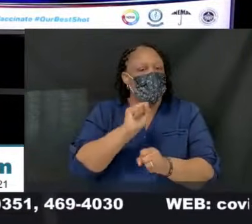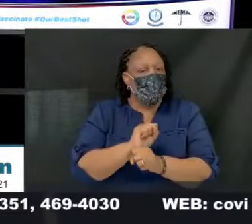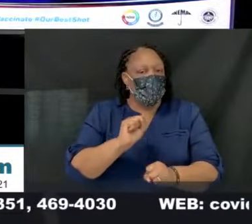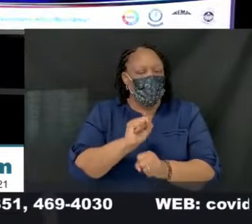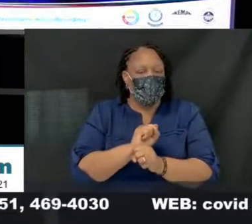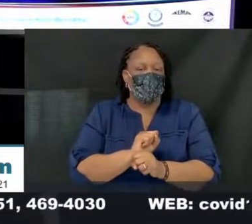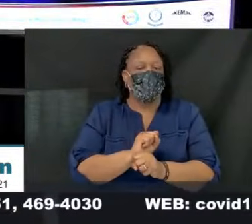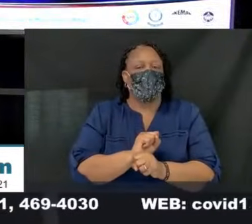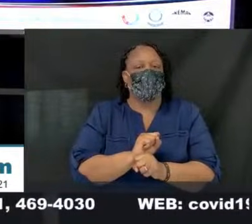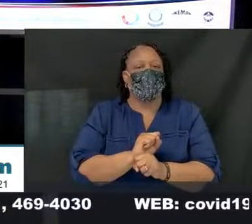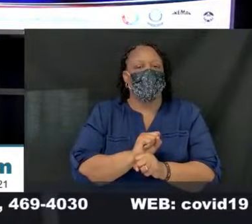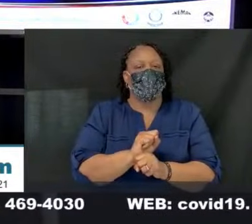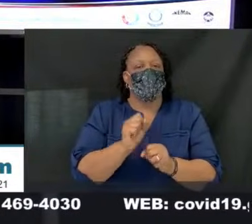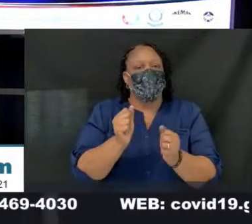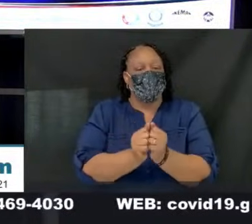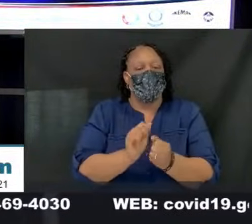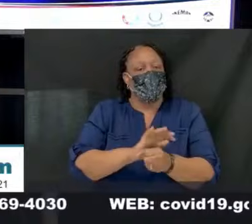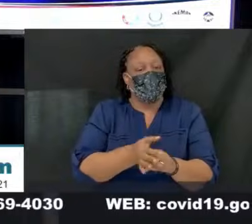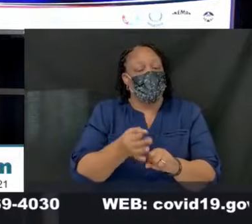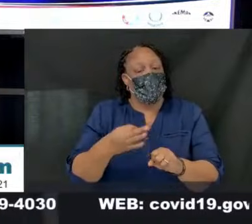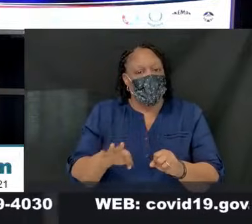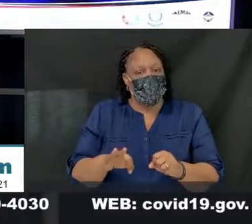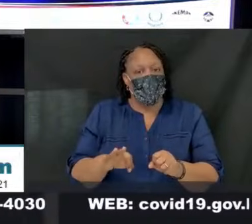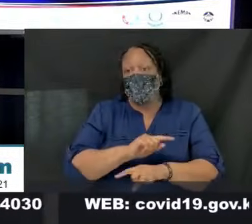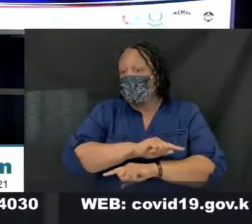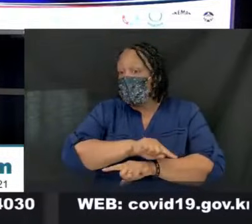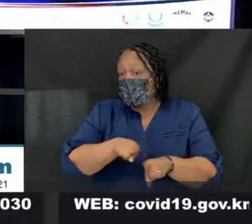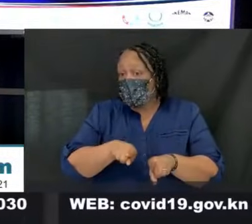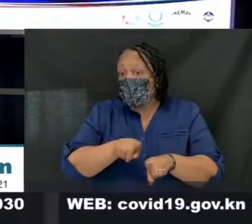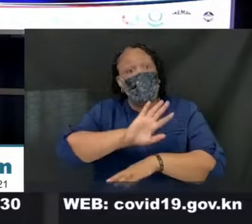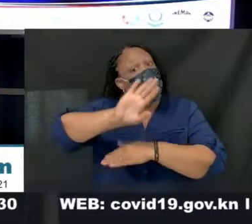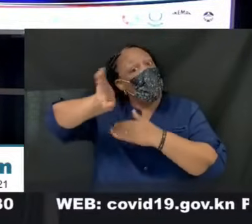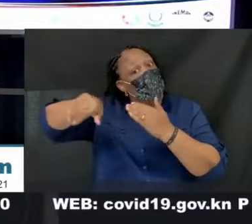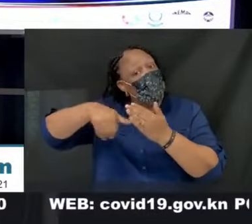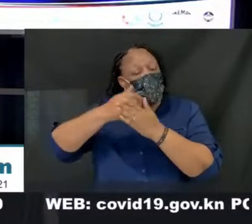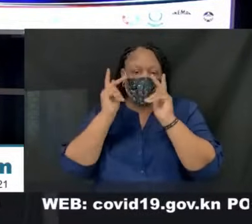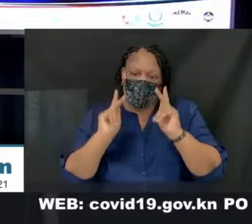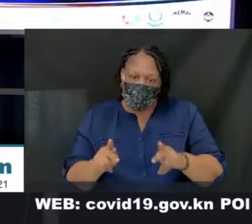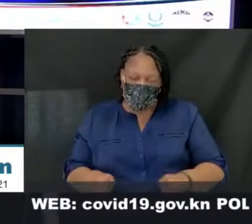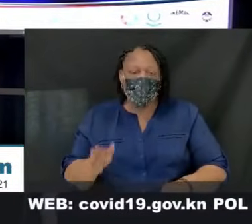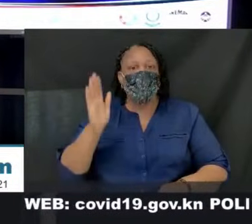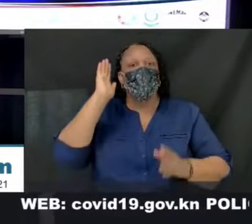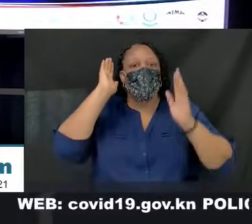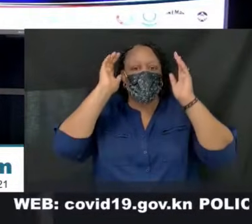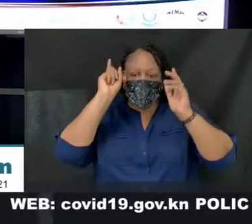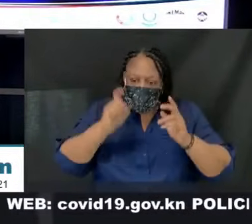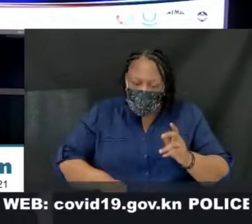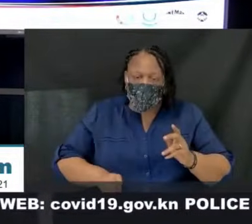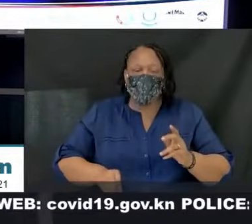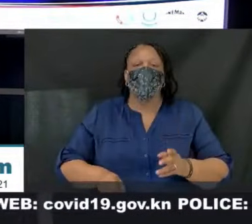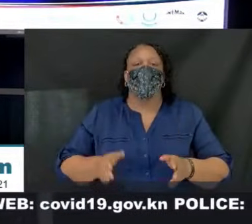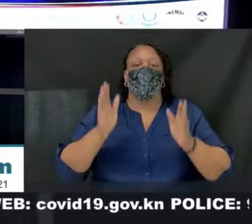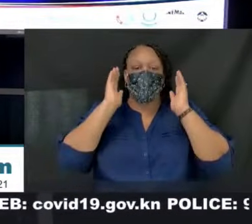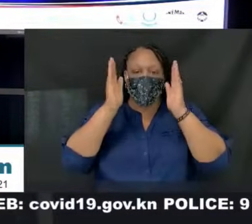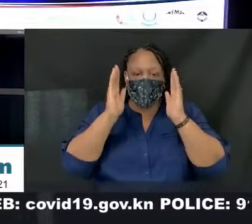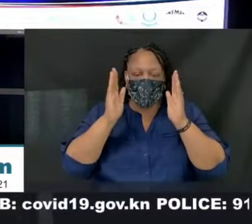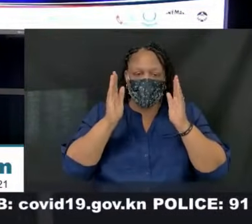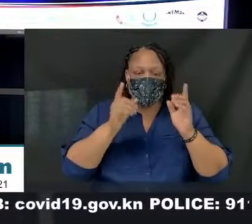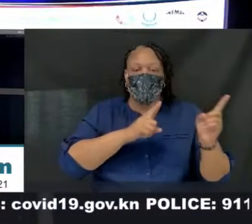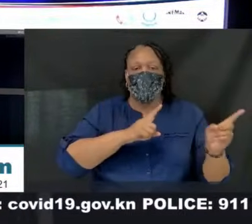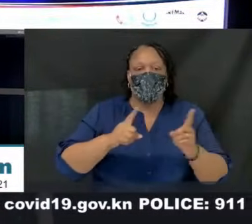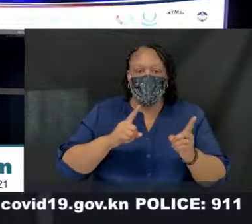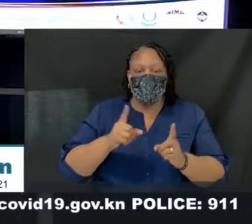in taking personal responsibility for our actions in getting vaccinated and adhering to